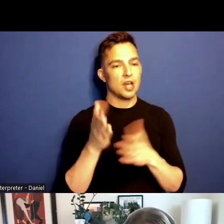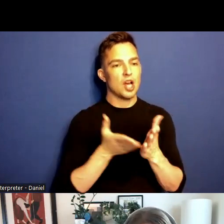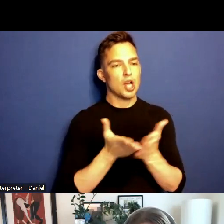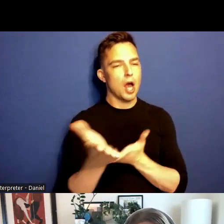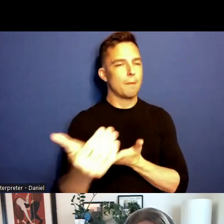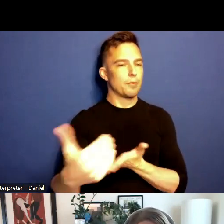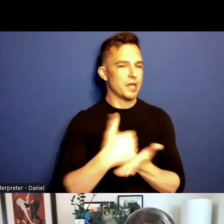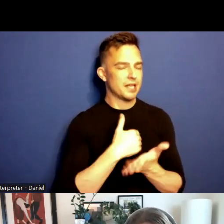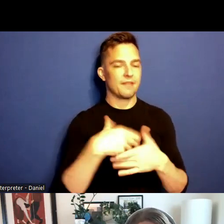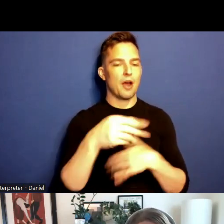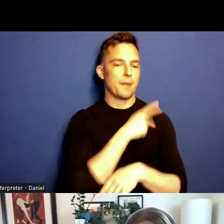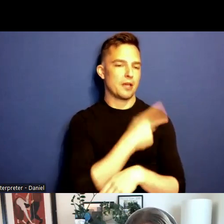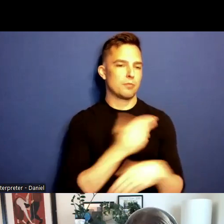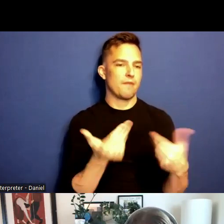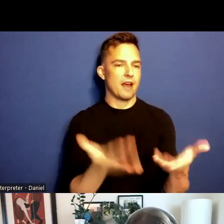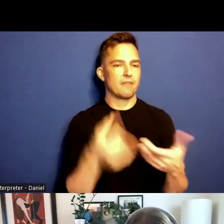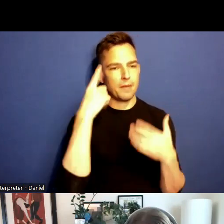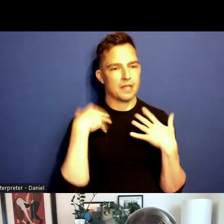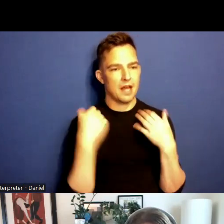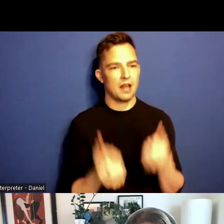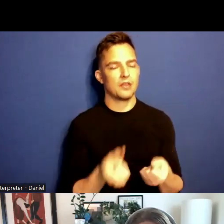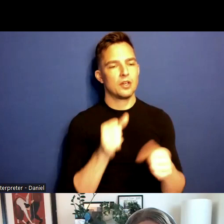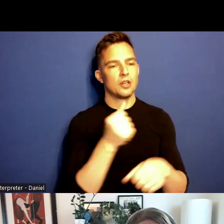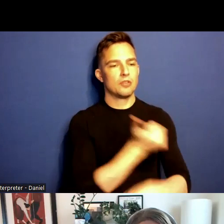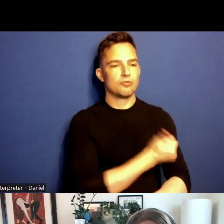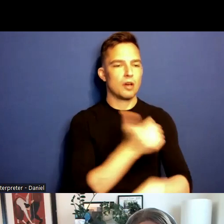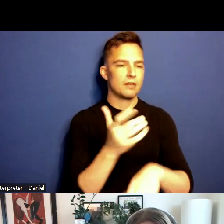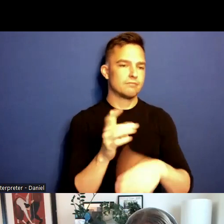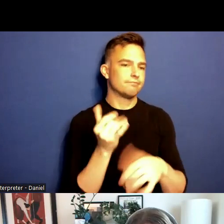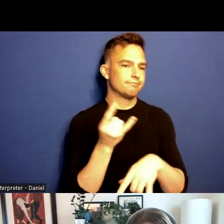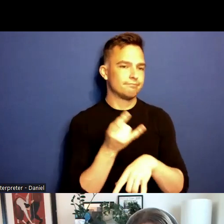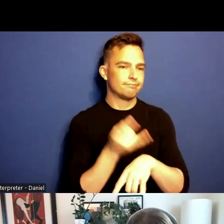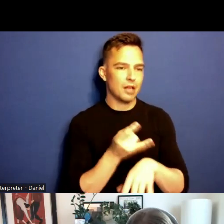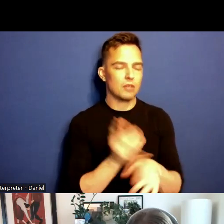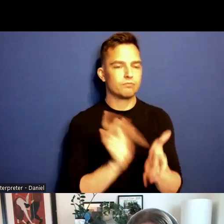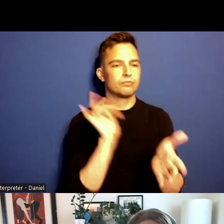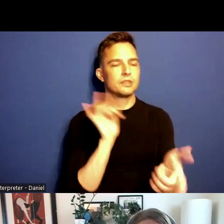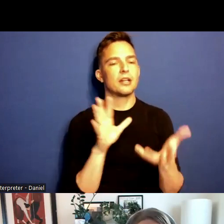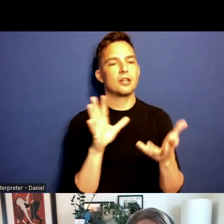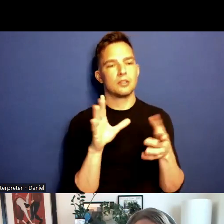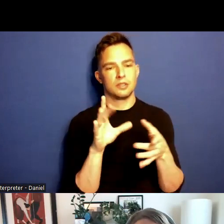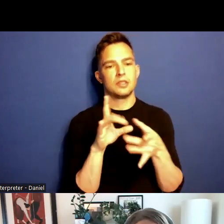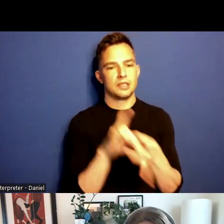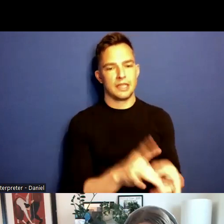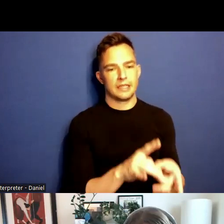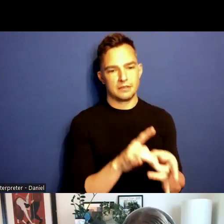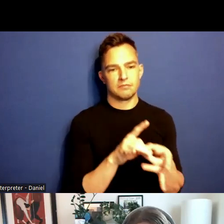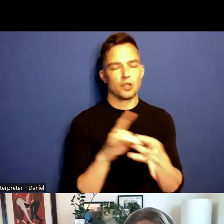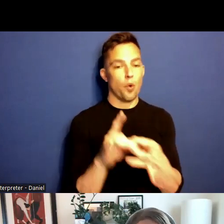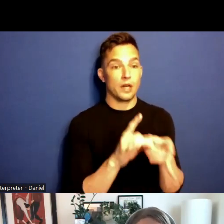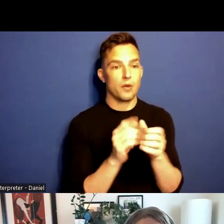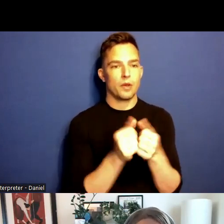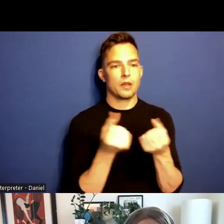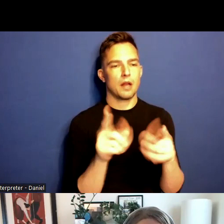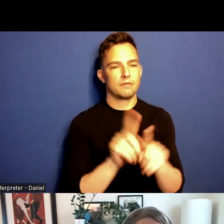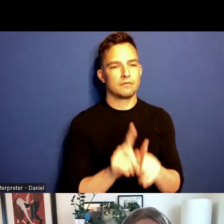outpatient providers of mental health and substance use services that are linked and coordinated with a multitude of other